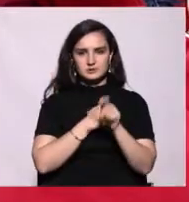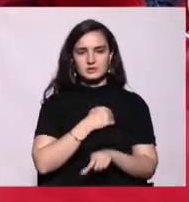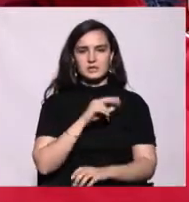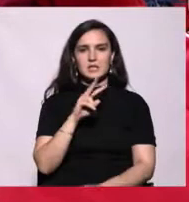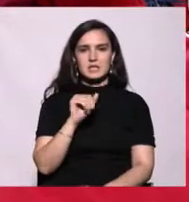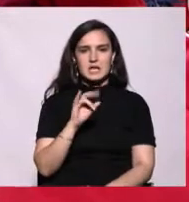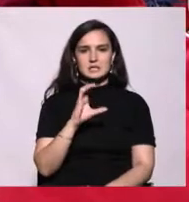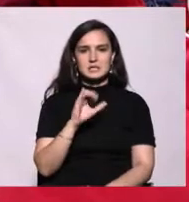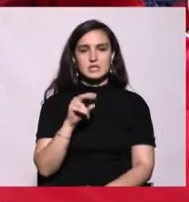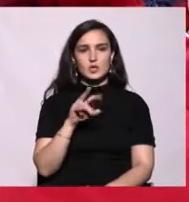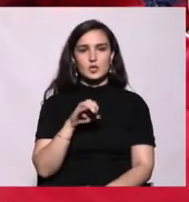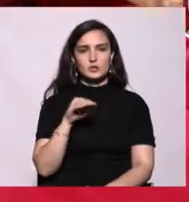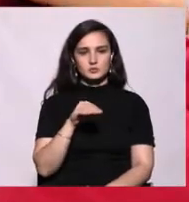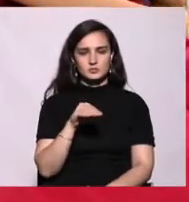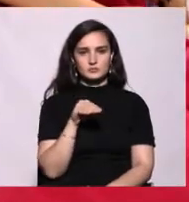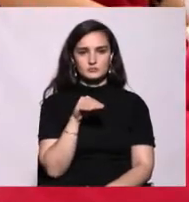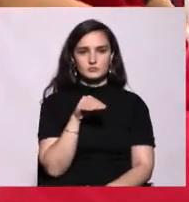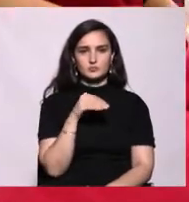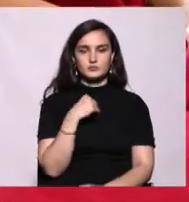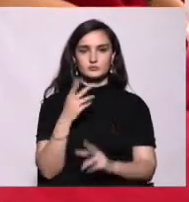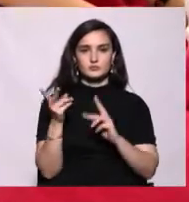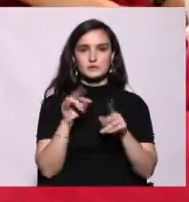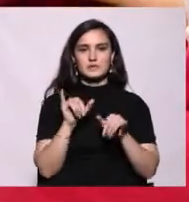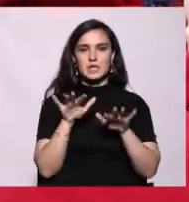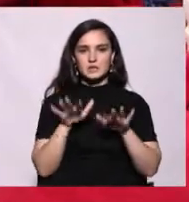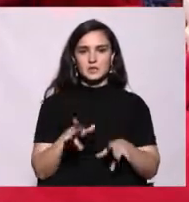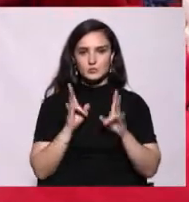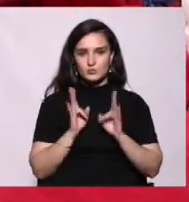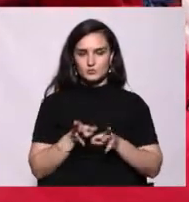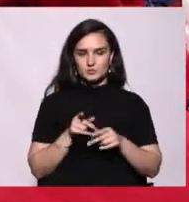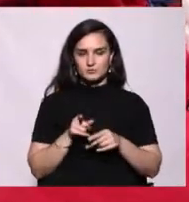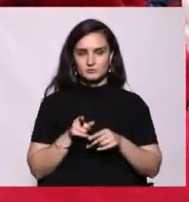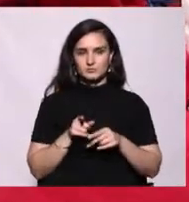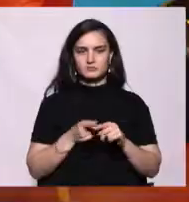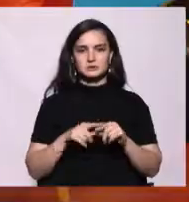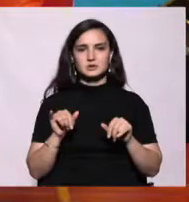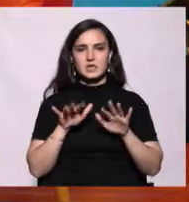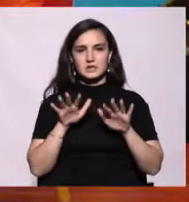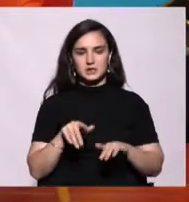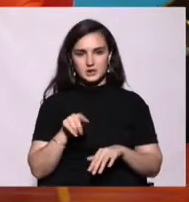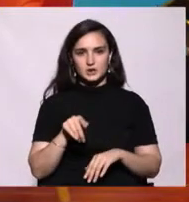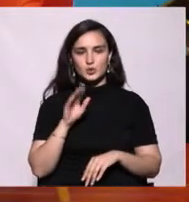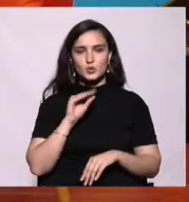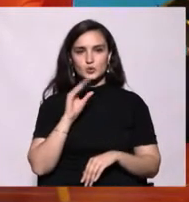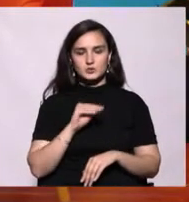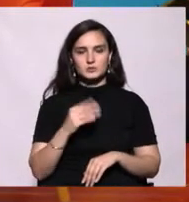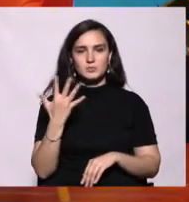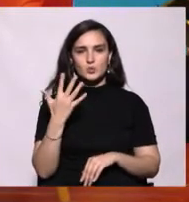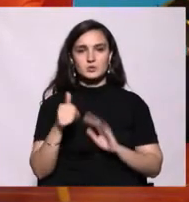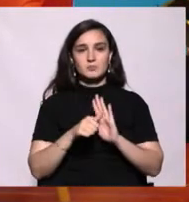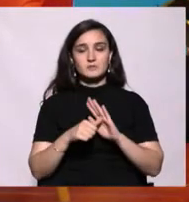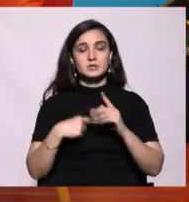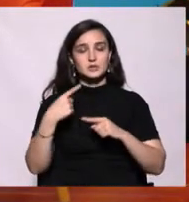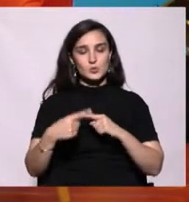Lancelot. Mm-hmm. From there, we had a look at the setting. Mm-hmm. Remember, it's set in the late 5th and 6th